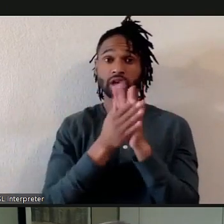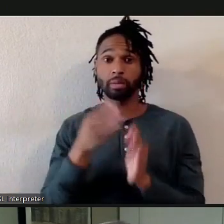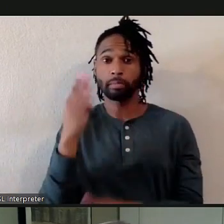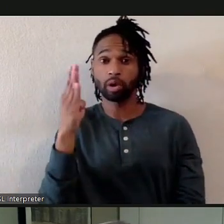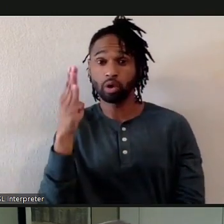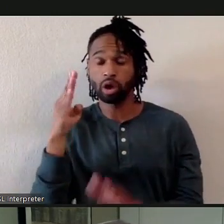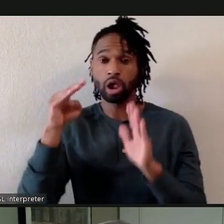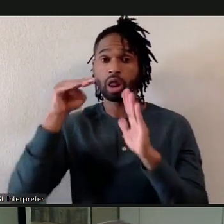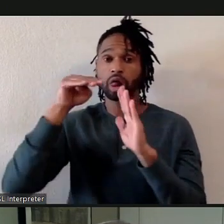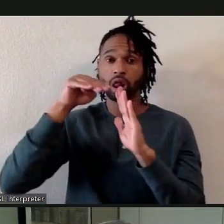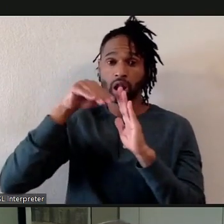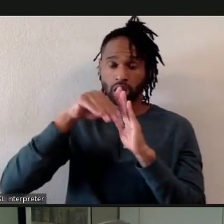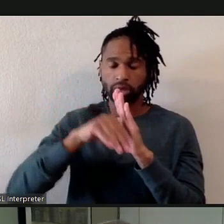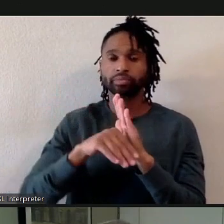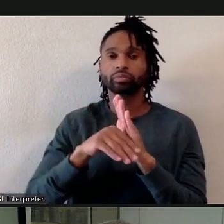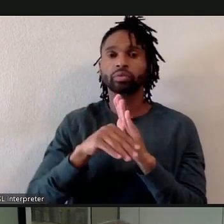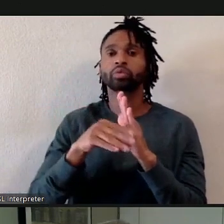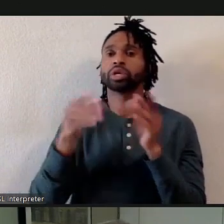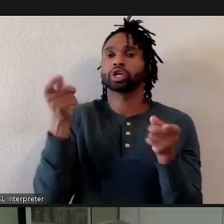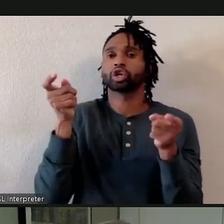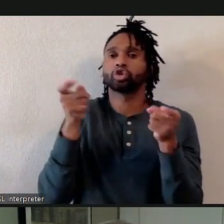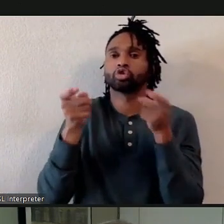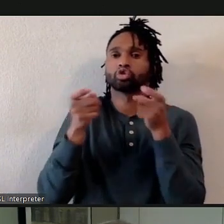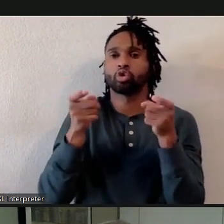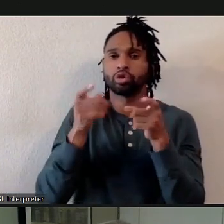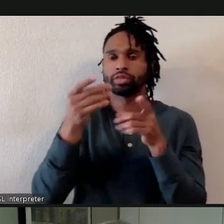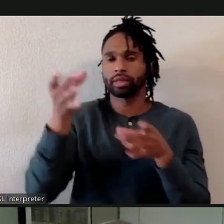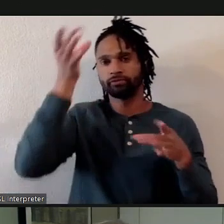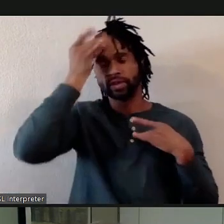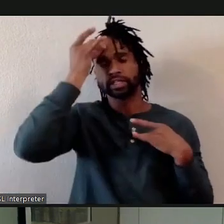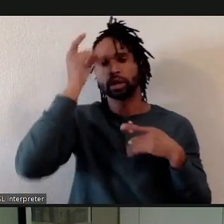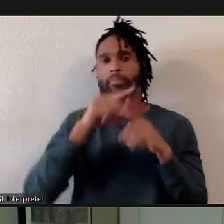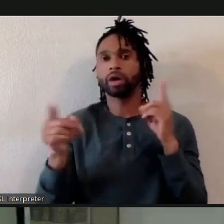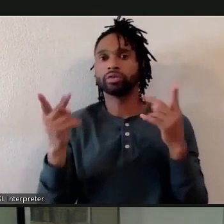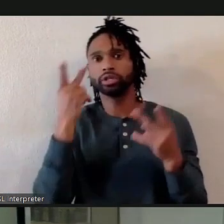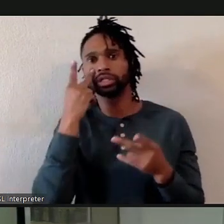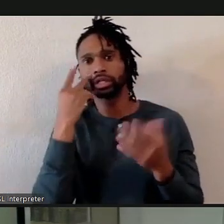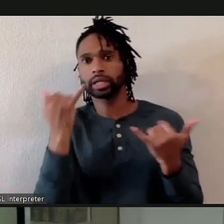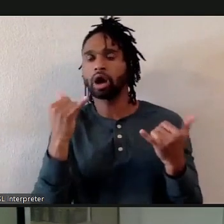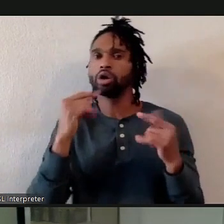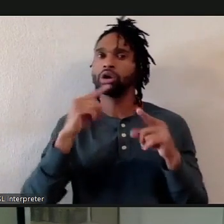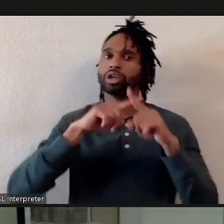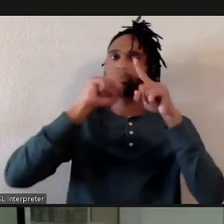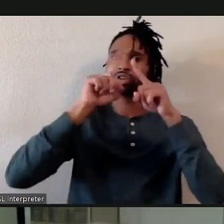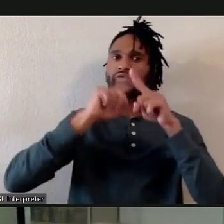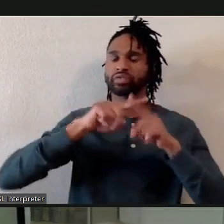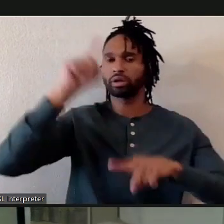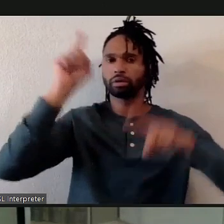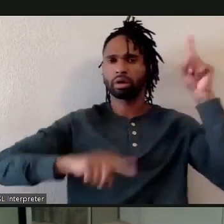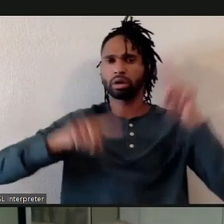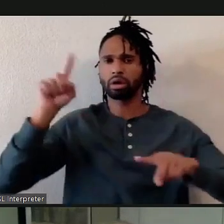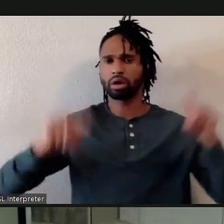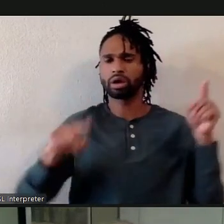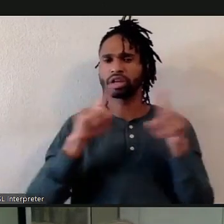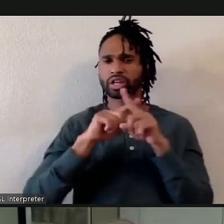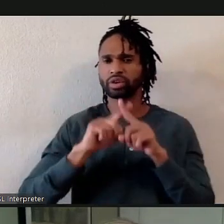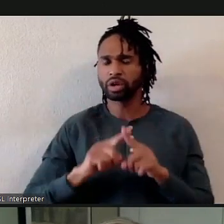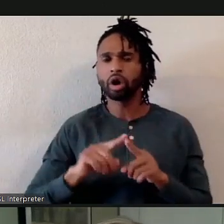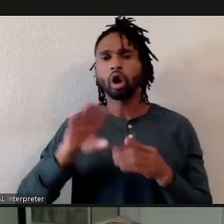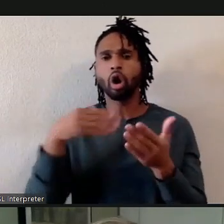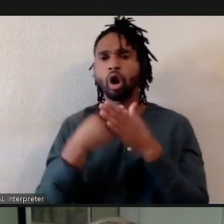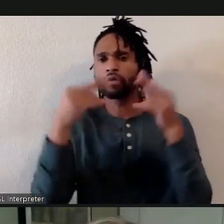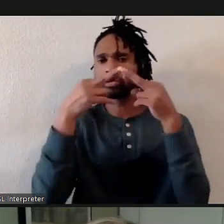under control. But if you look now, there's different levels of R across the state, but almost all the regions